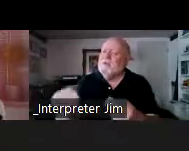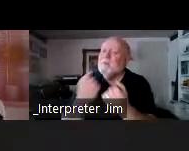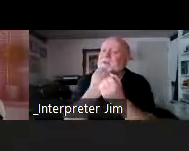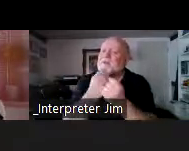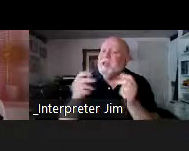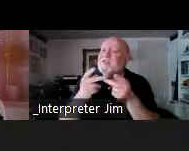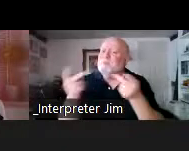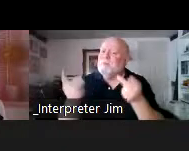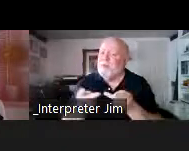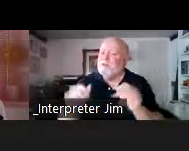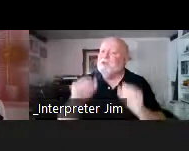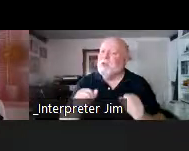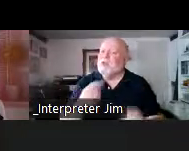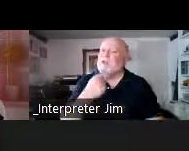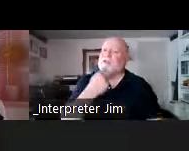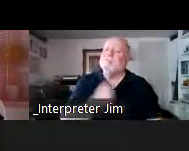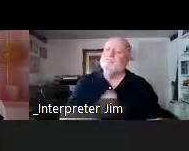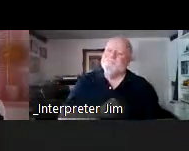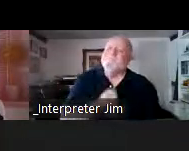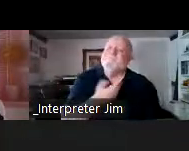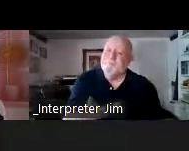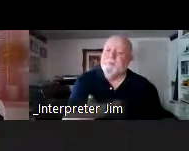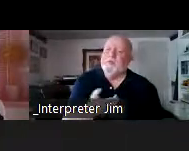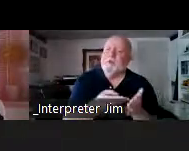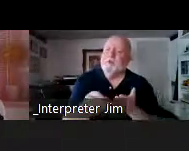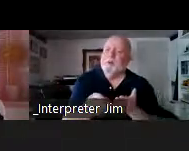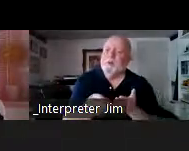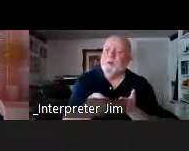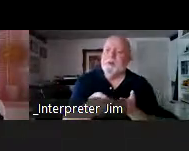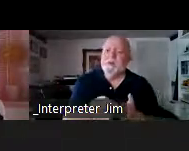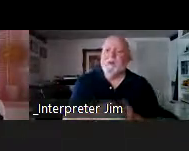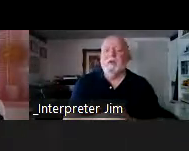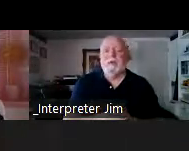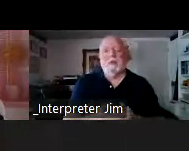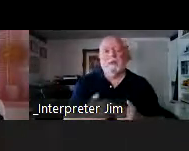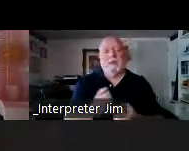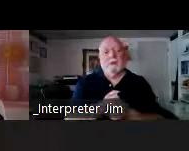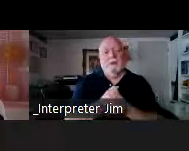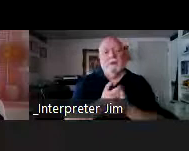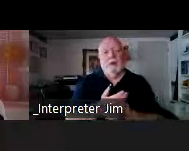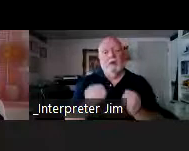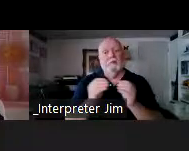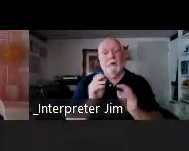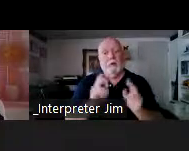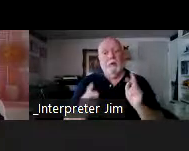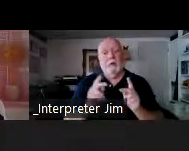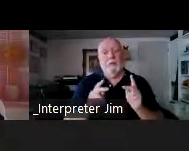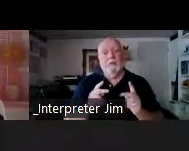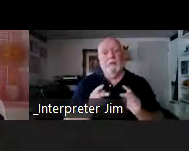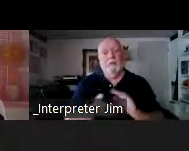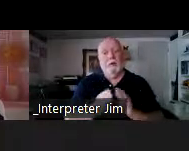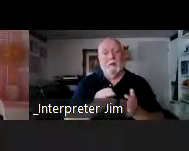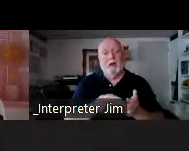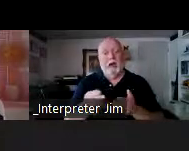That stimulates the frontal cortex. It's been shown experimentally to do that. It caused people to be more honest when their frontal cortex was actually